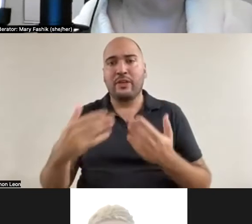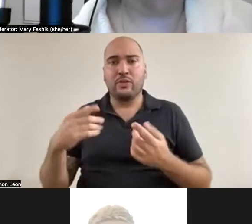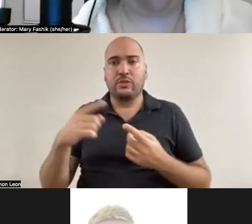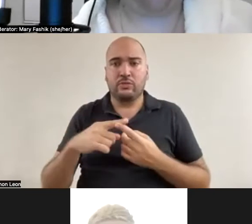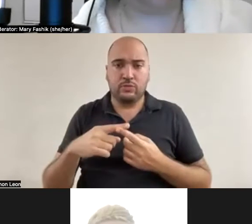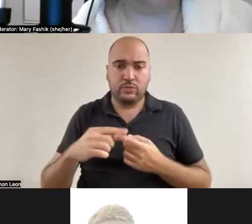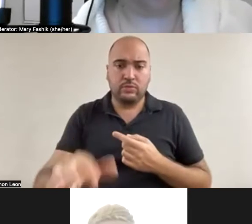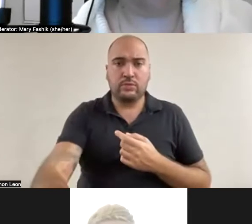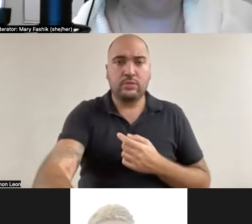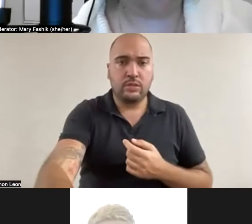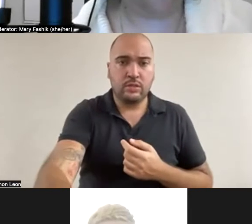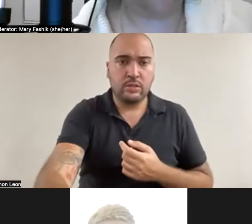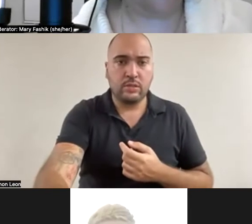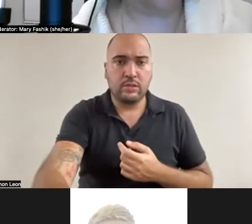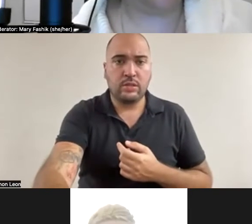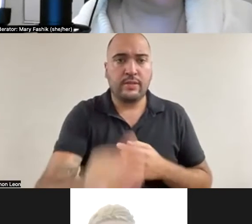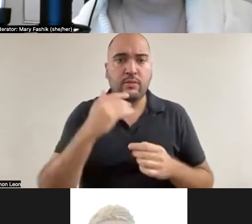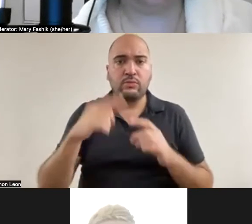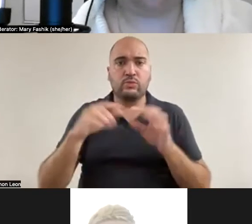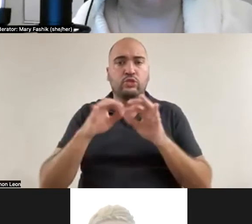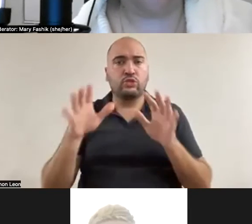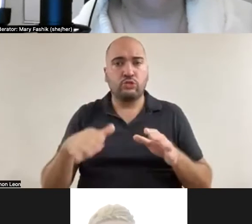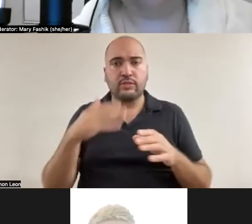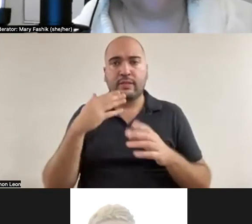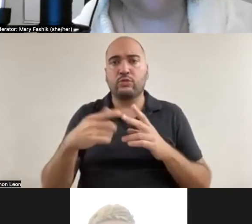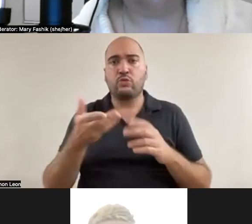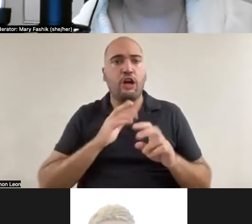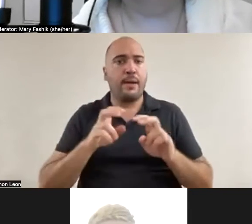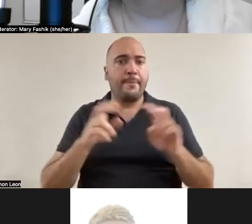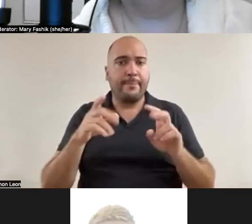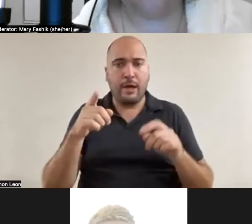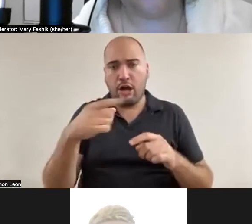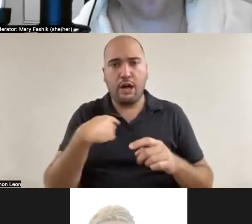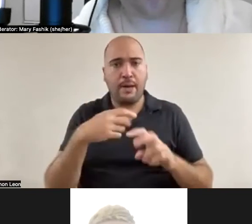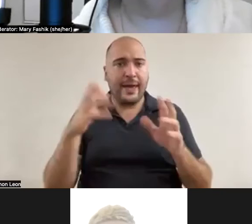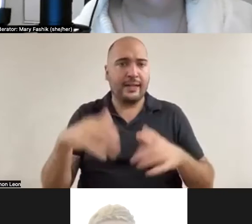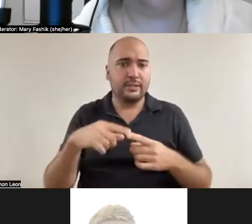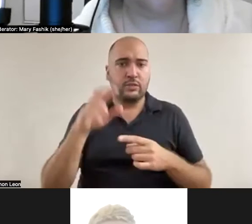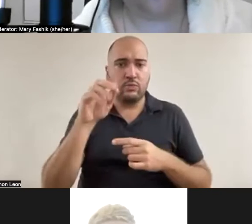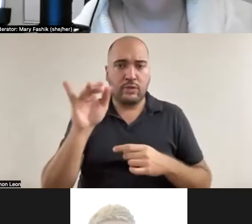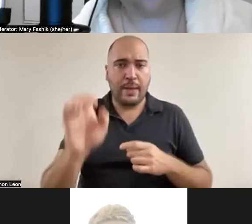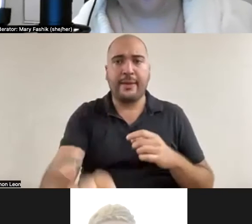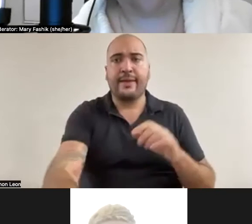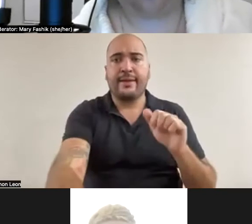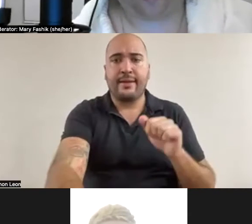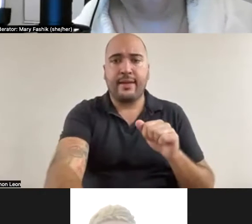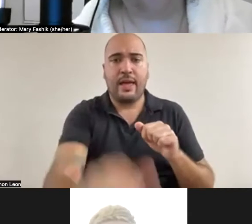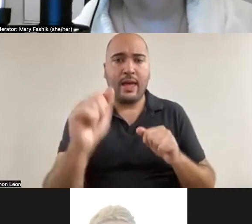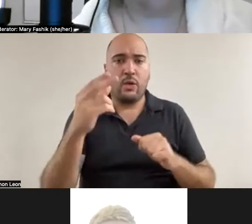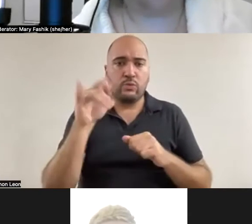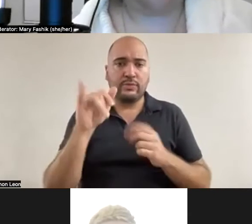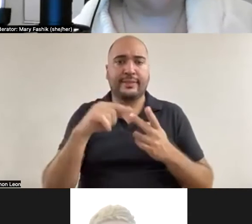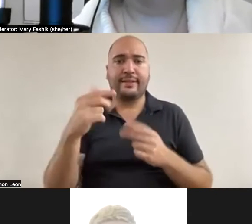to our interpreters. Thank you to our panelists, Robbie, Abbasi,